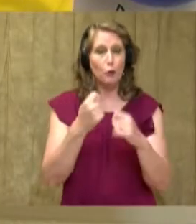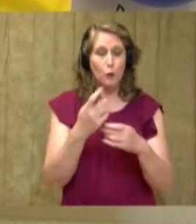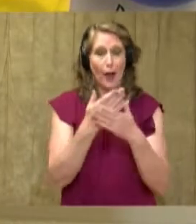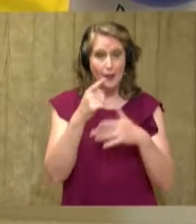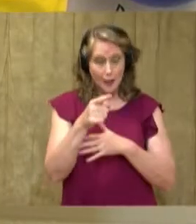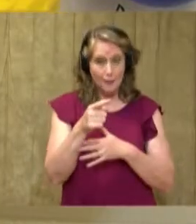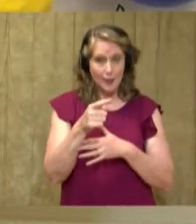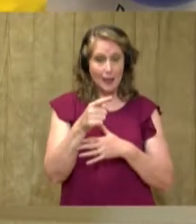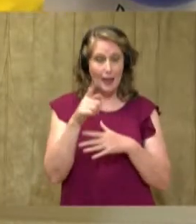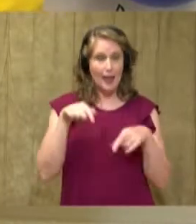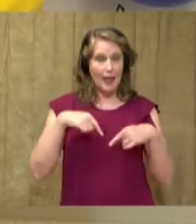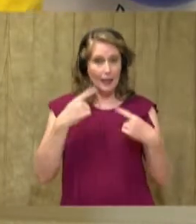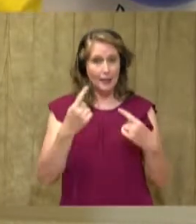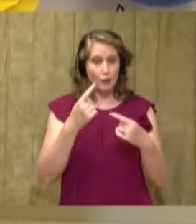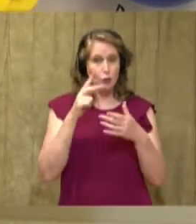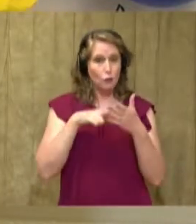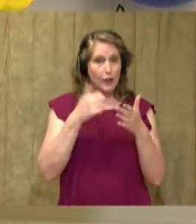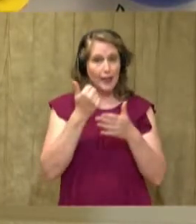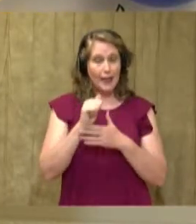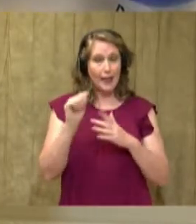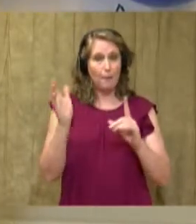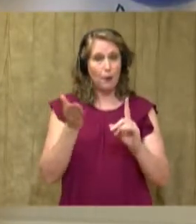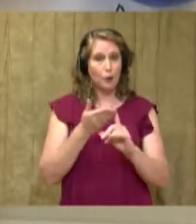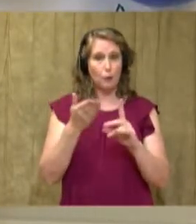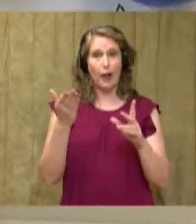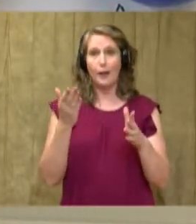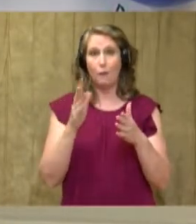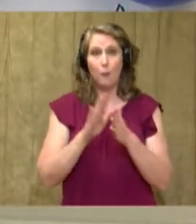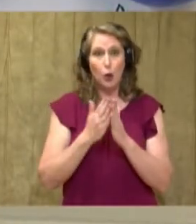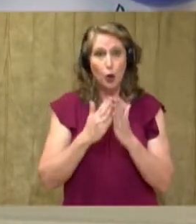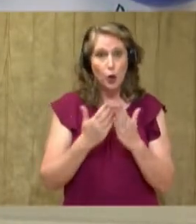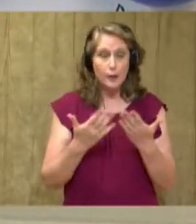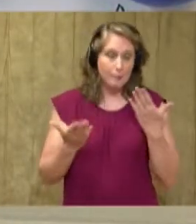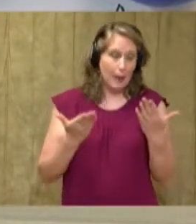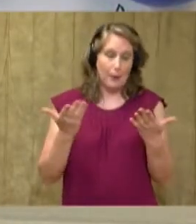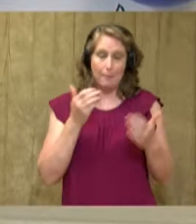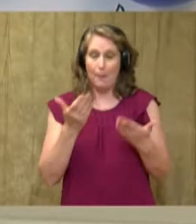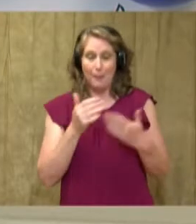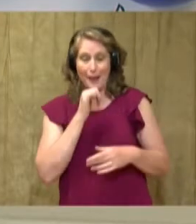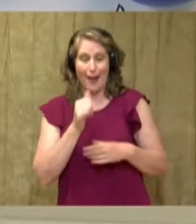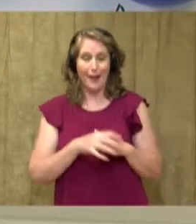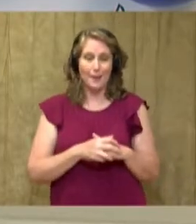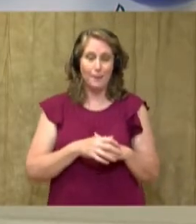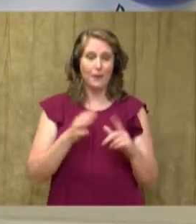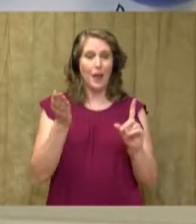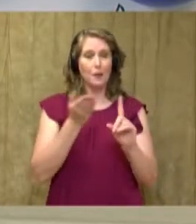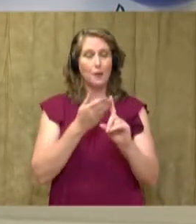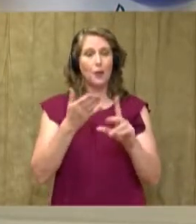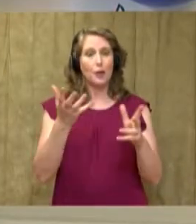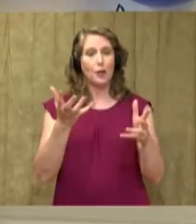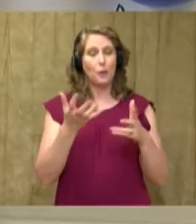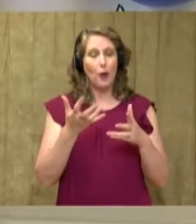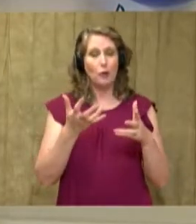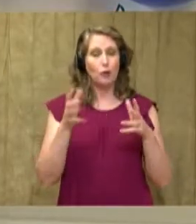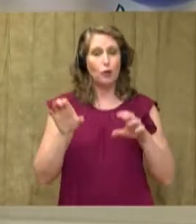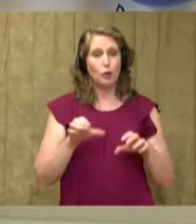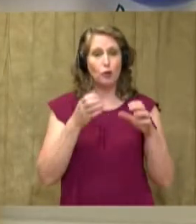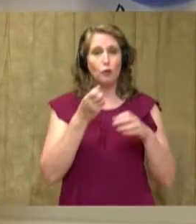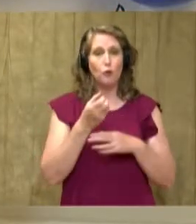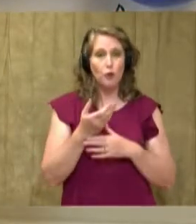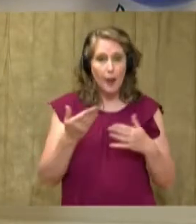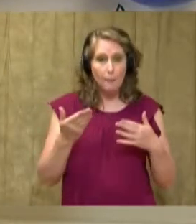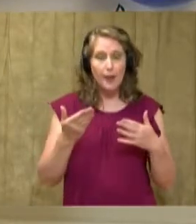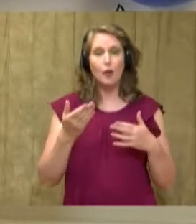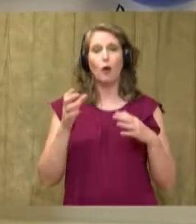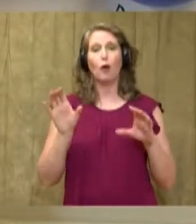any persuasive books over the weekend? Maybe, maybe not. All right, so persuade is when the author is trying to get you to do or